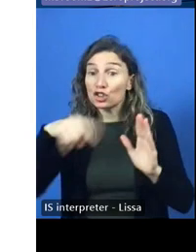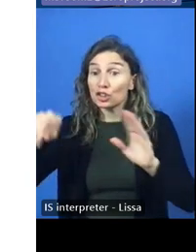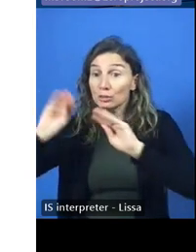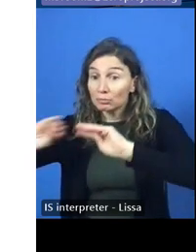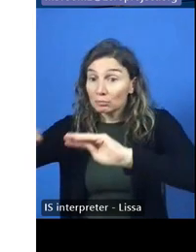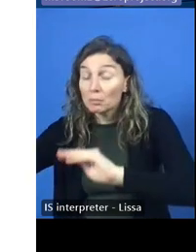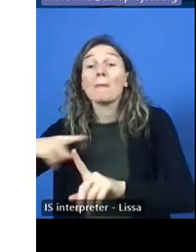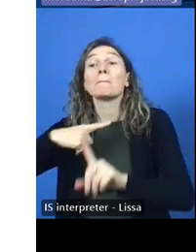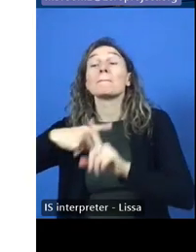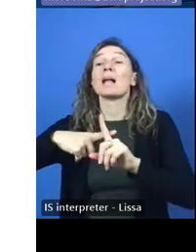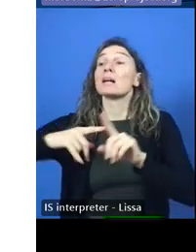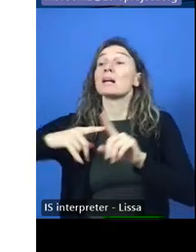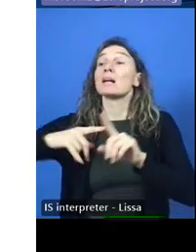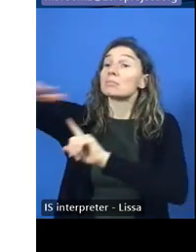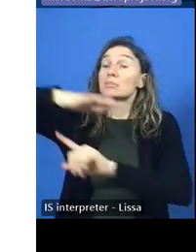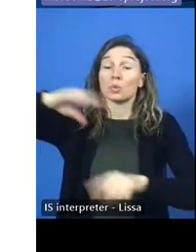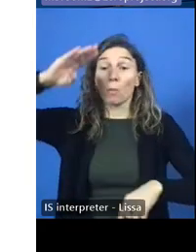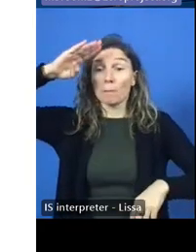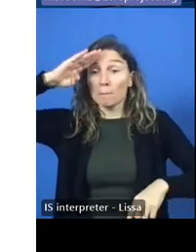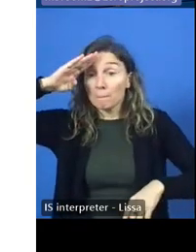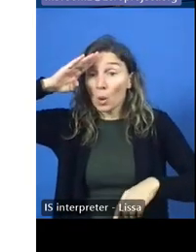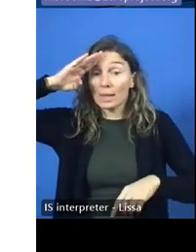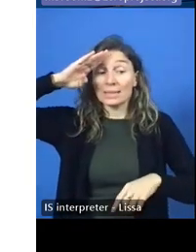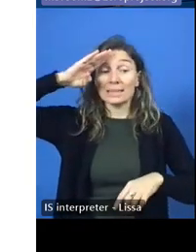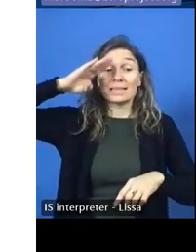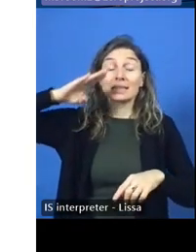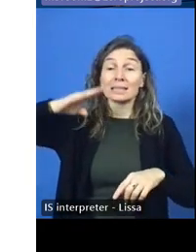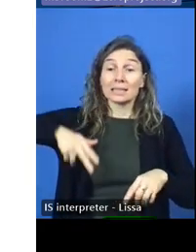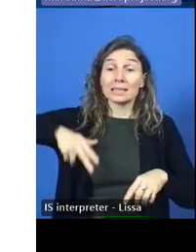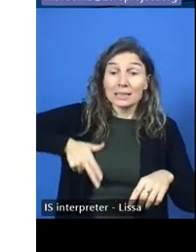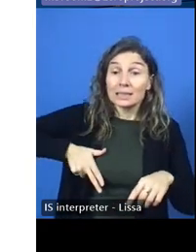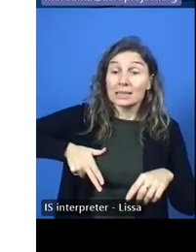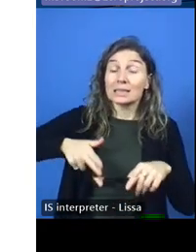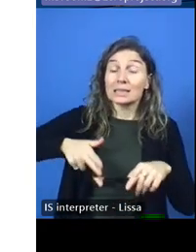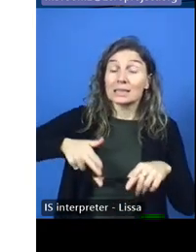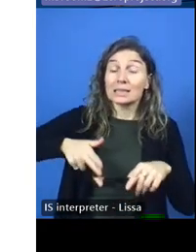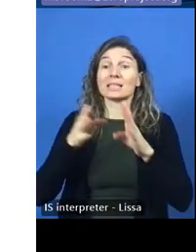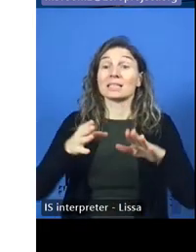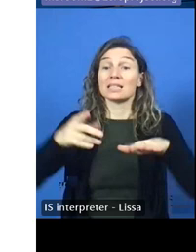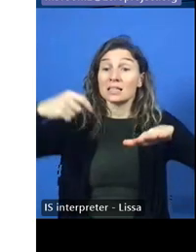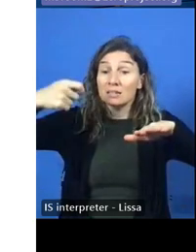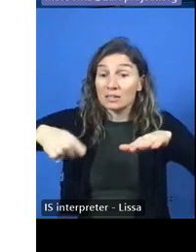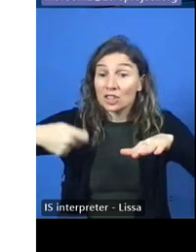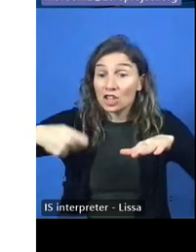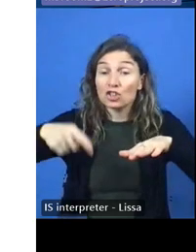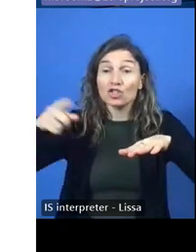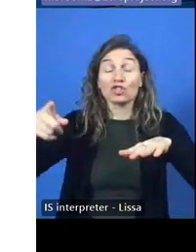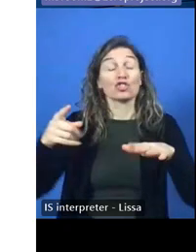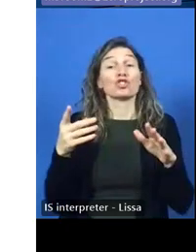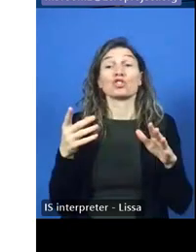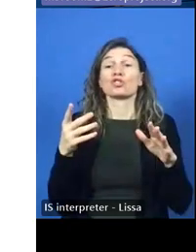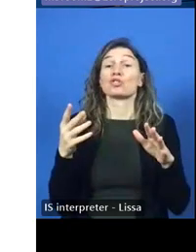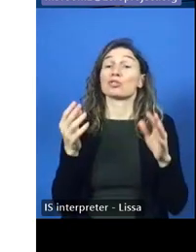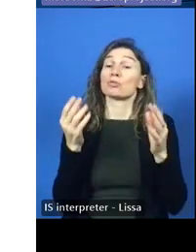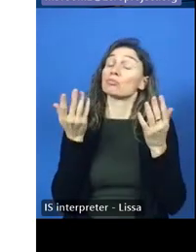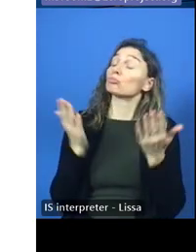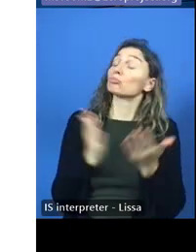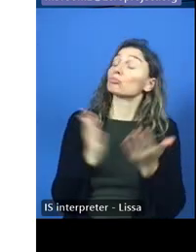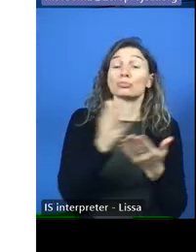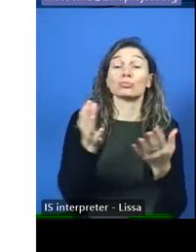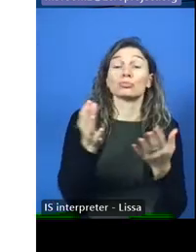officers, fiscal judges in a free way and creating also employment